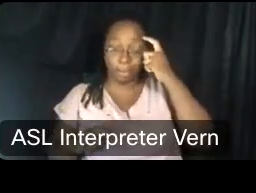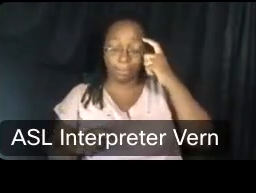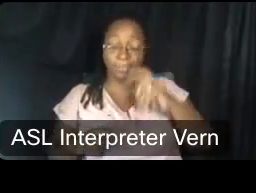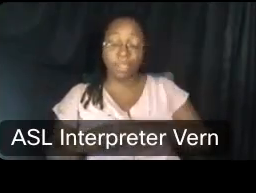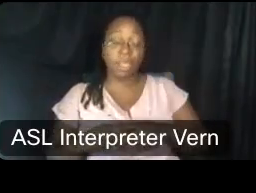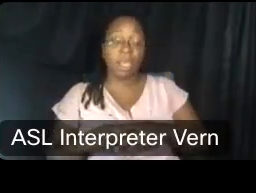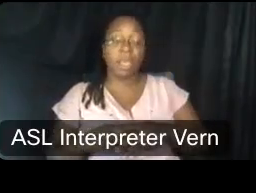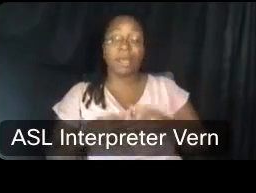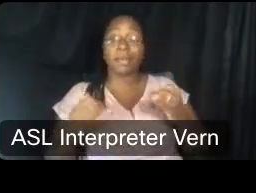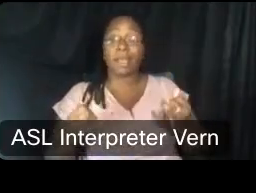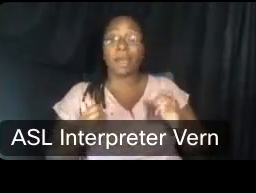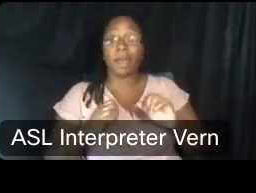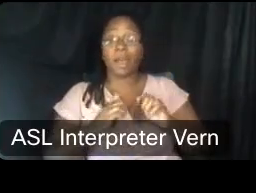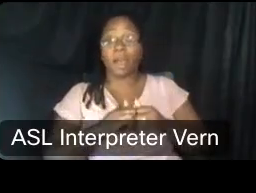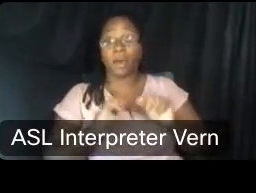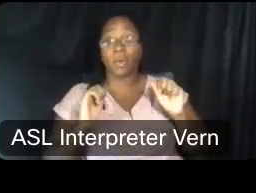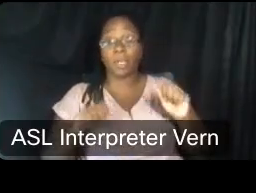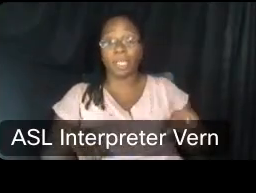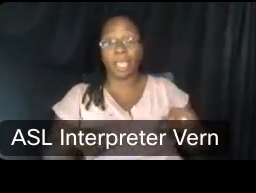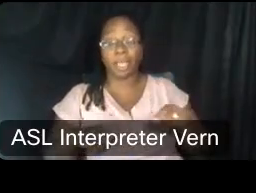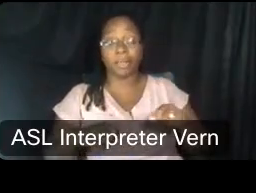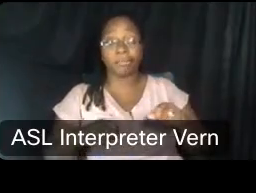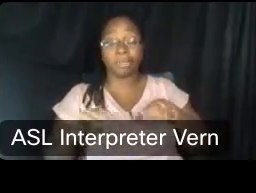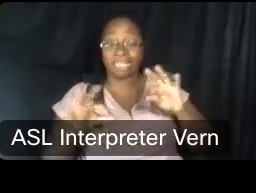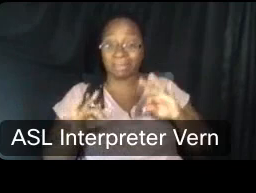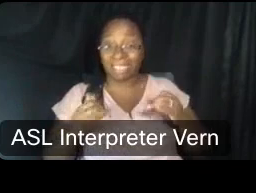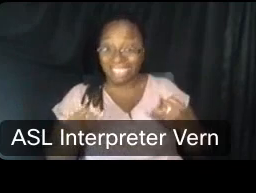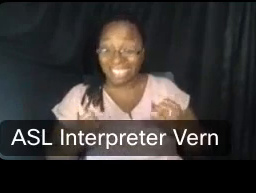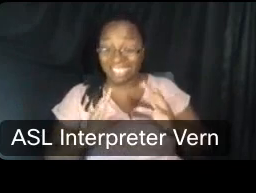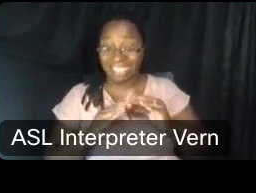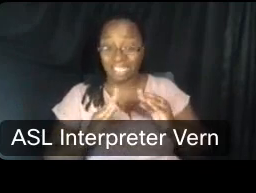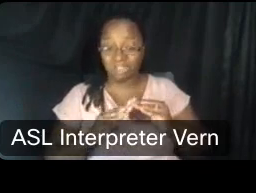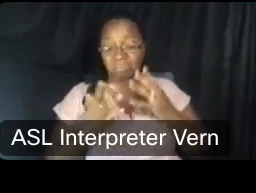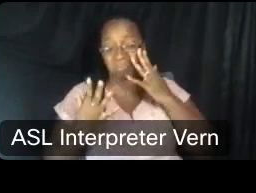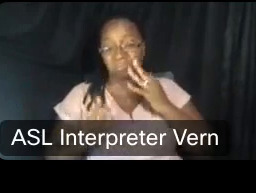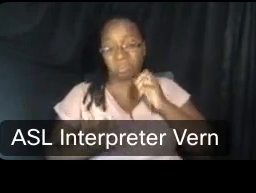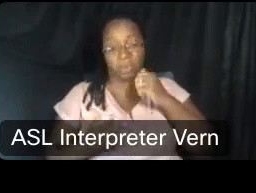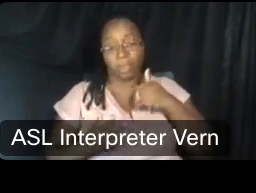relaying that information here in today's session, I unfortunately don't have that information.